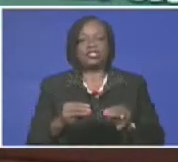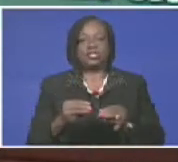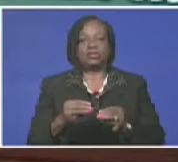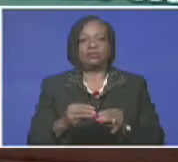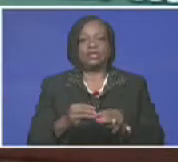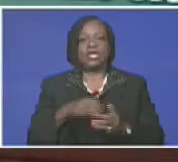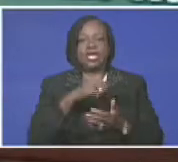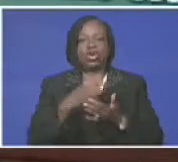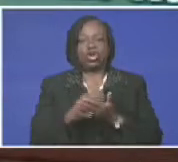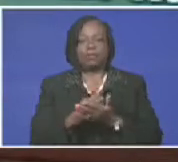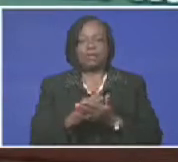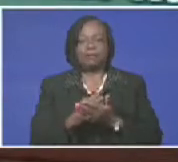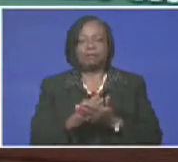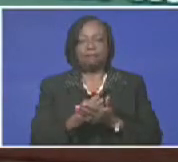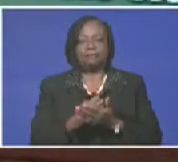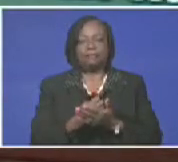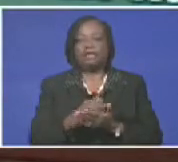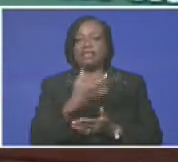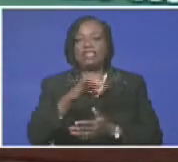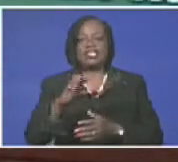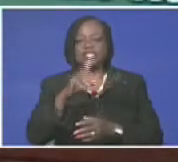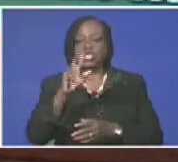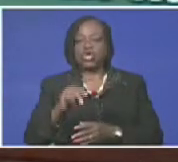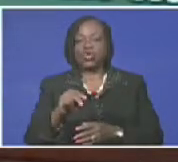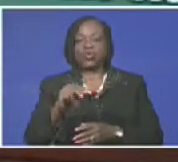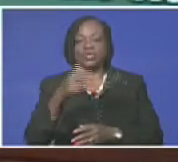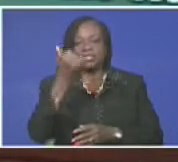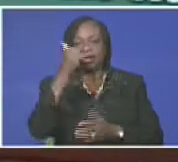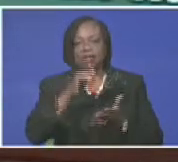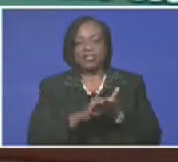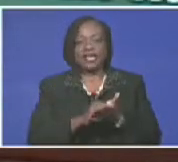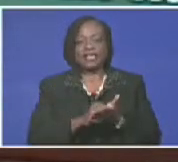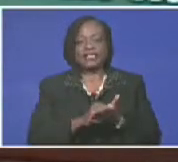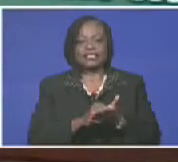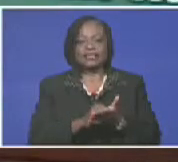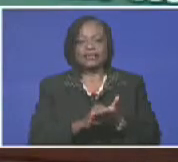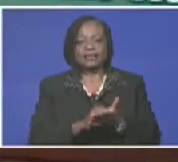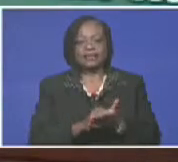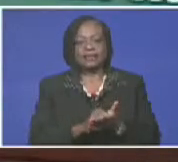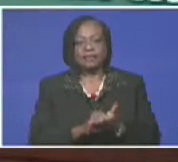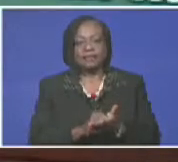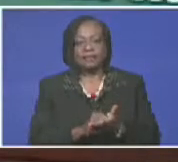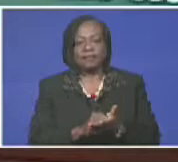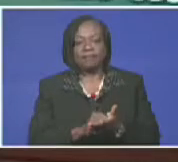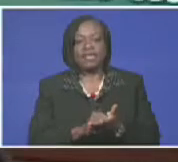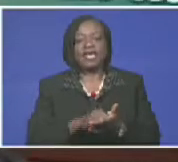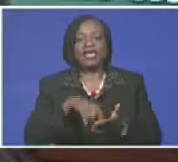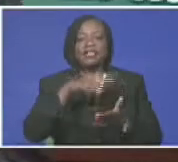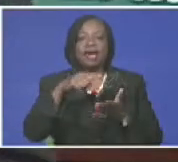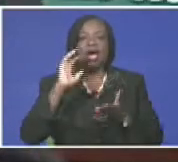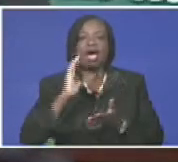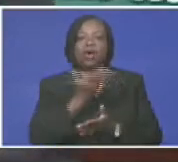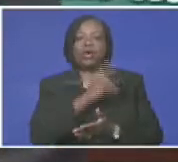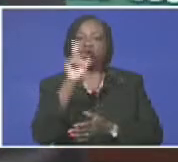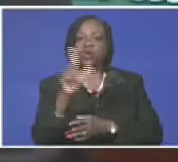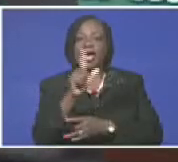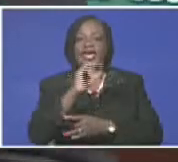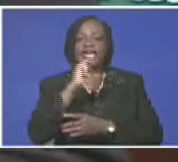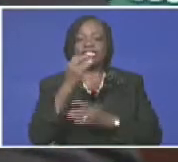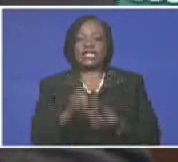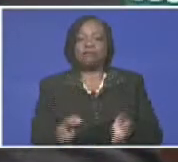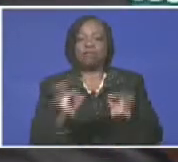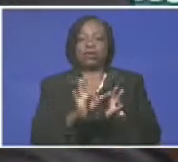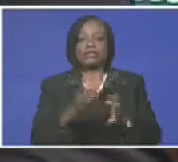drivers. There is no doubt that the Grand Lucayan is a significant factor in